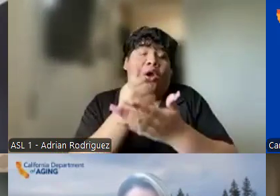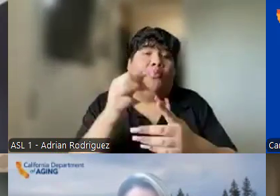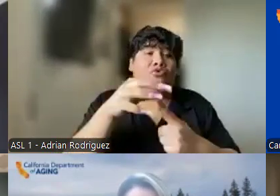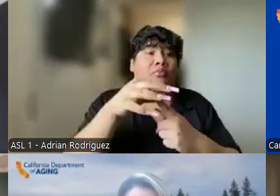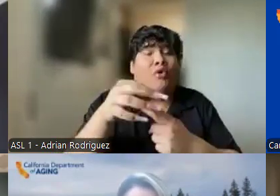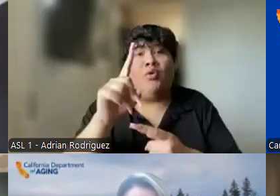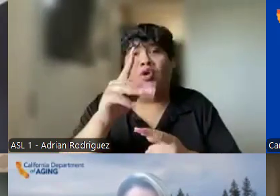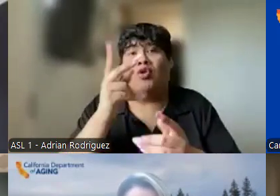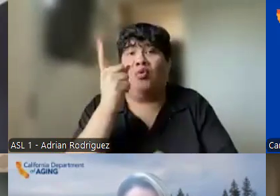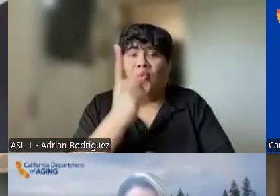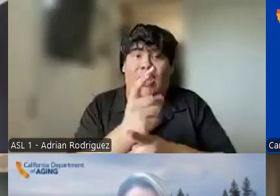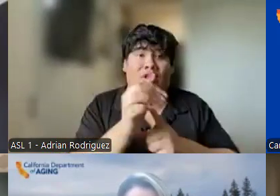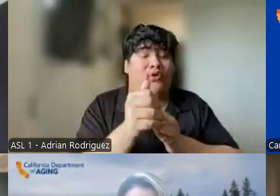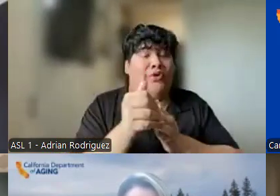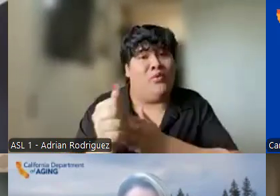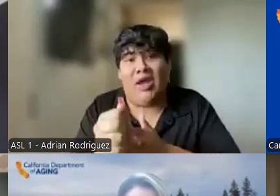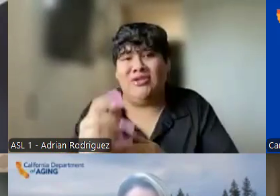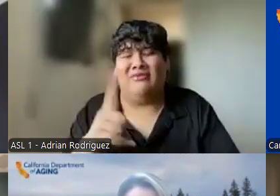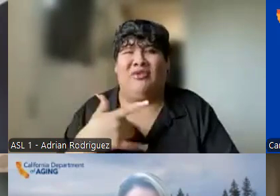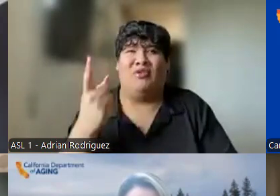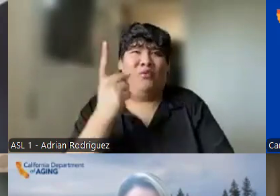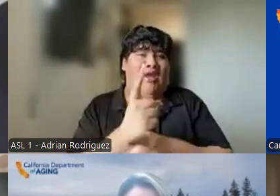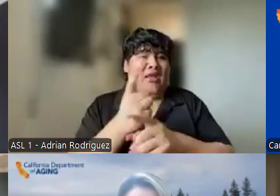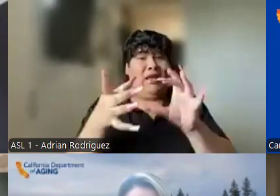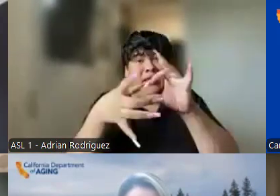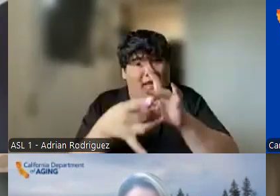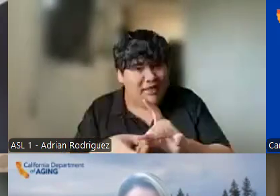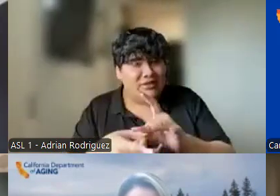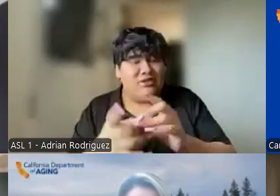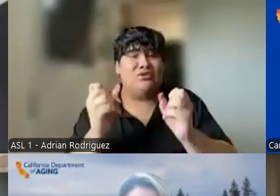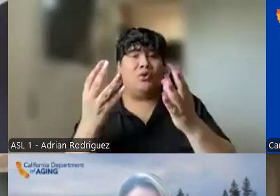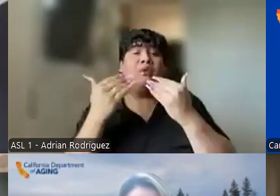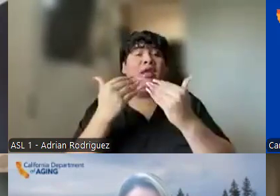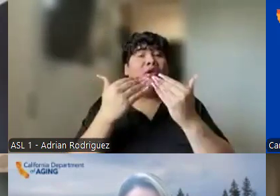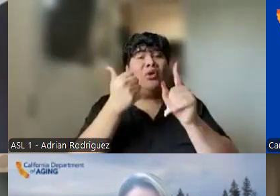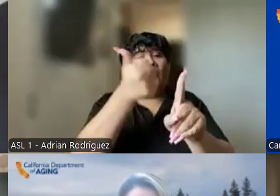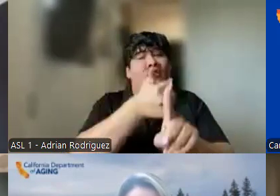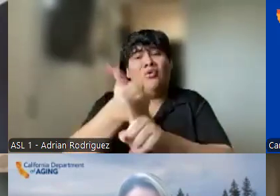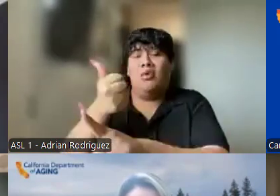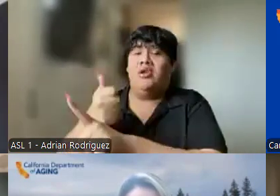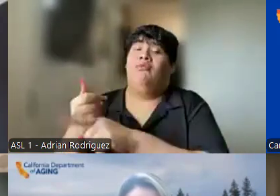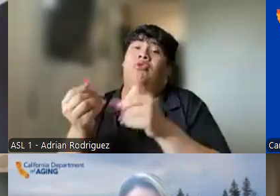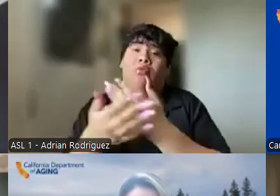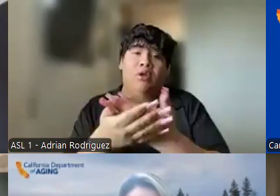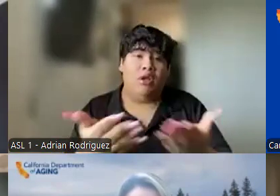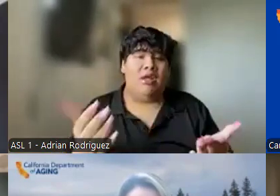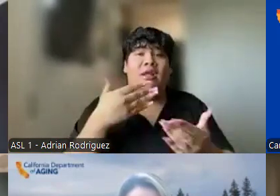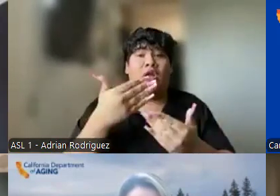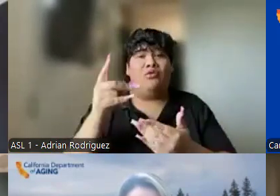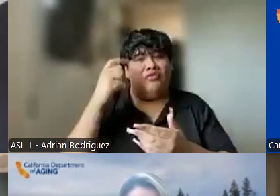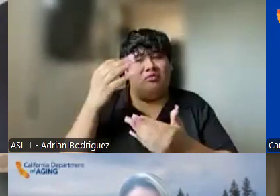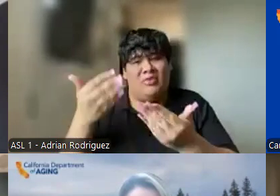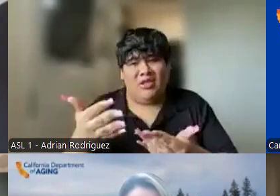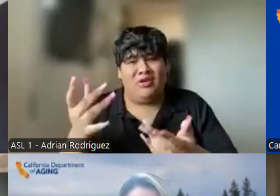right direction, made some important connections. So thank you. Thank every one of you. And first and foremost, thank you for being here today. I